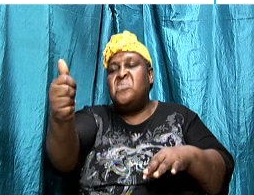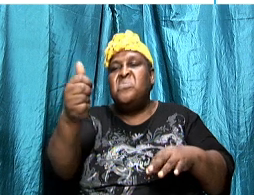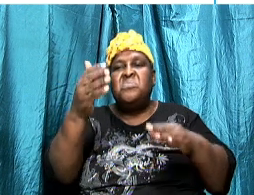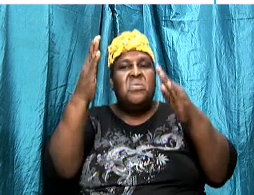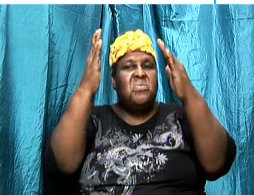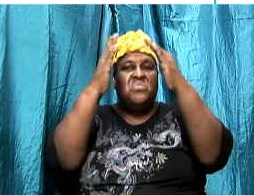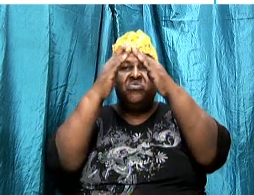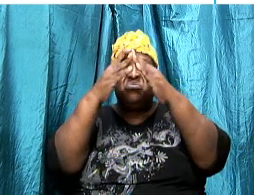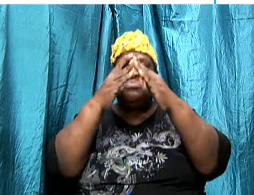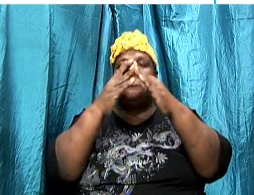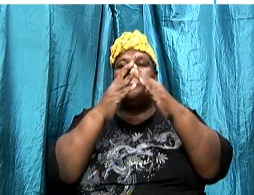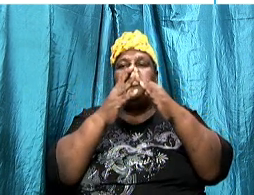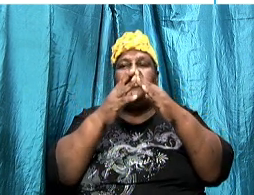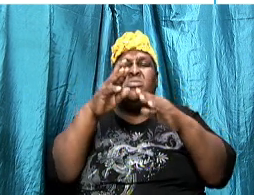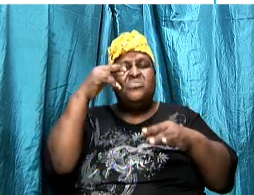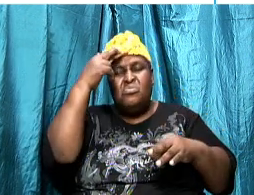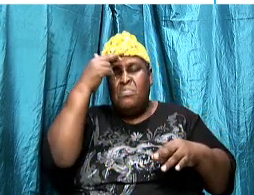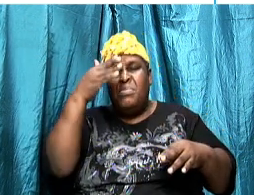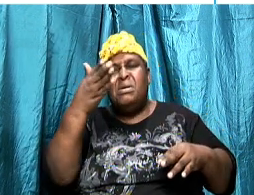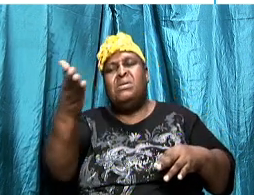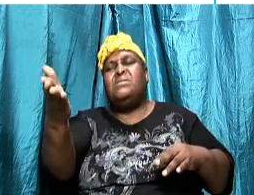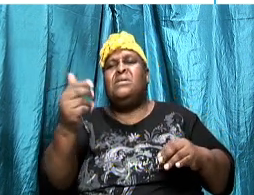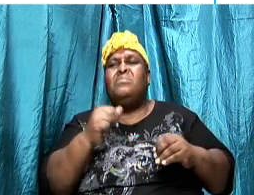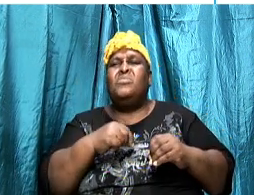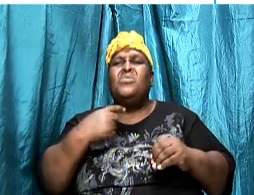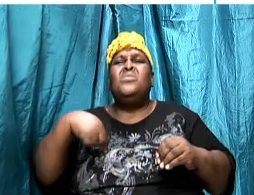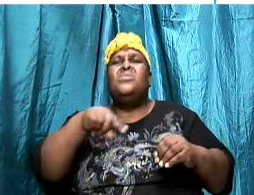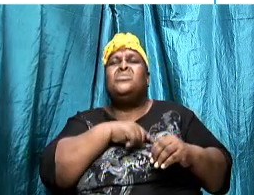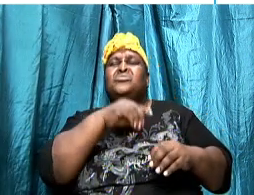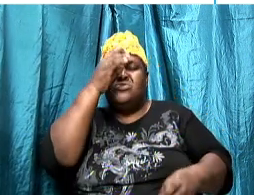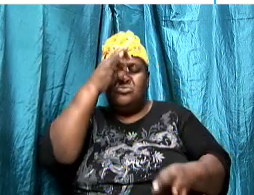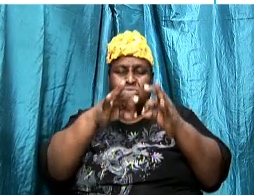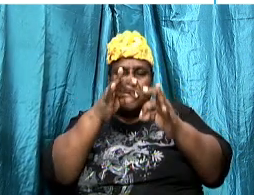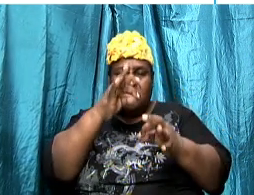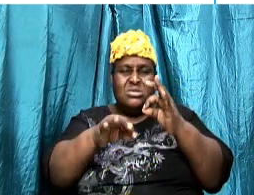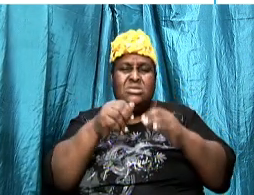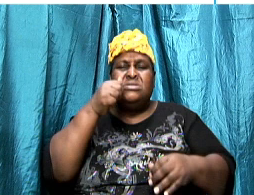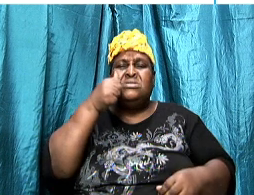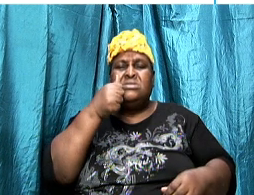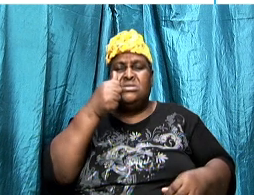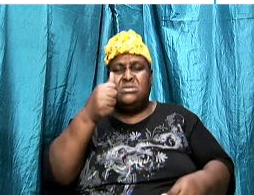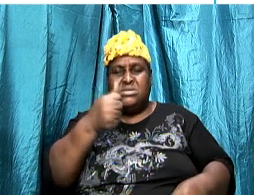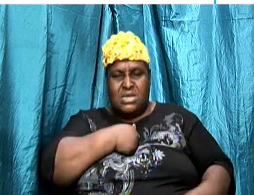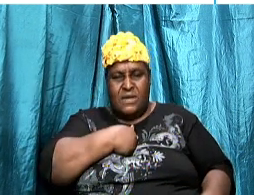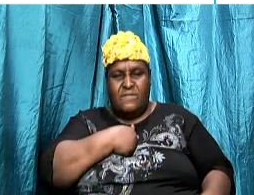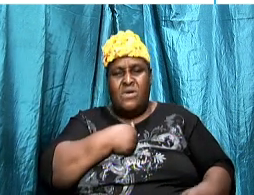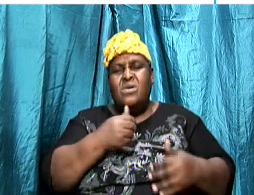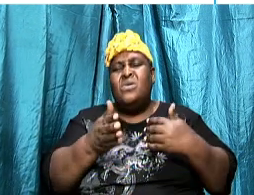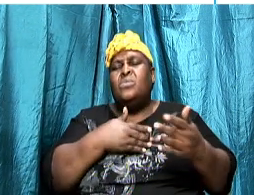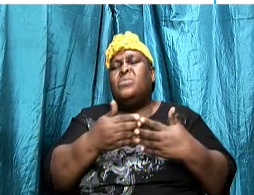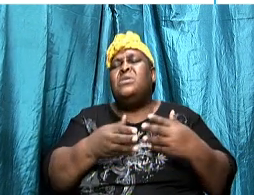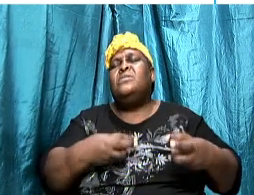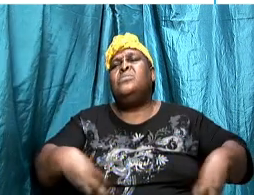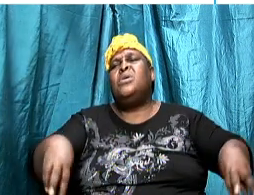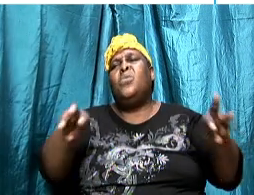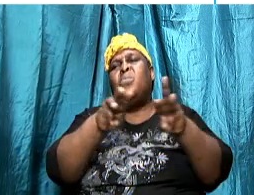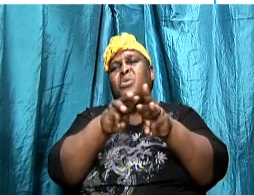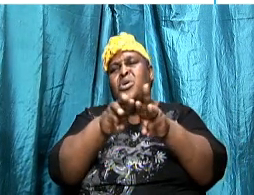also reminded them that, you know, we should judge ourselves whether we are worthy